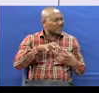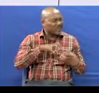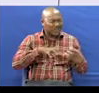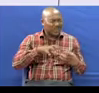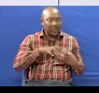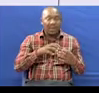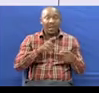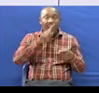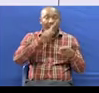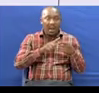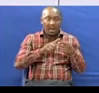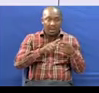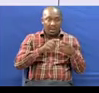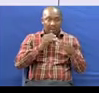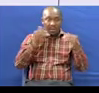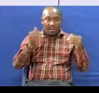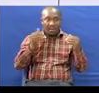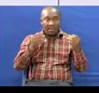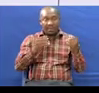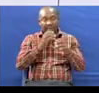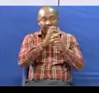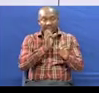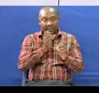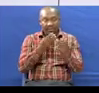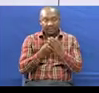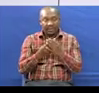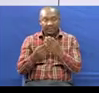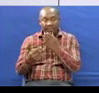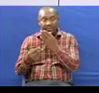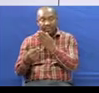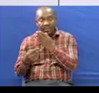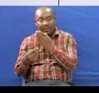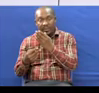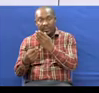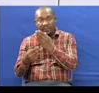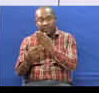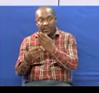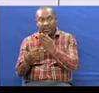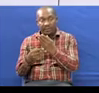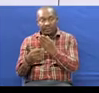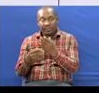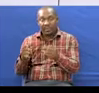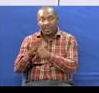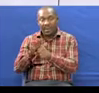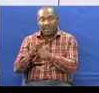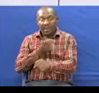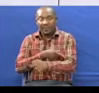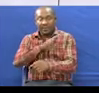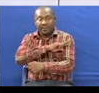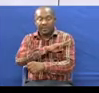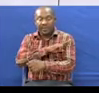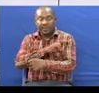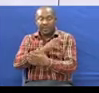are suffered from low levels of development due to the low levels of science and technologies. That's why you see most of their resources,